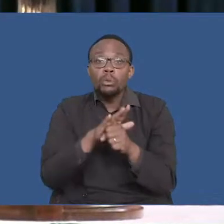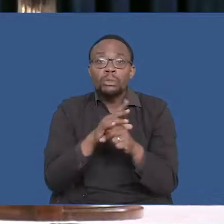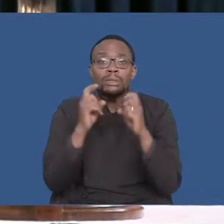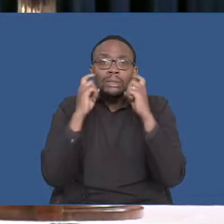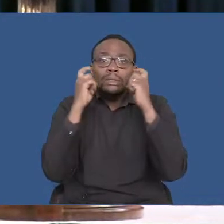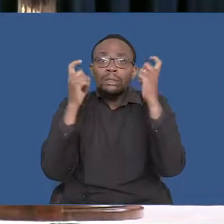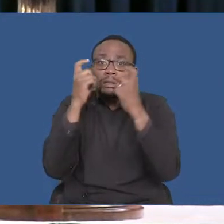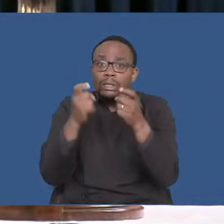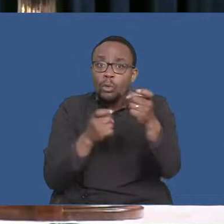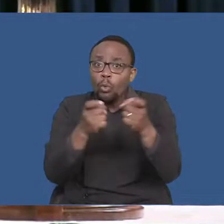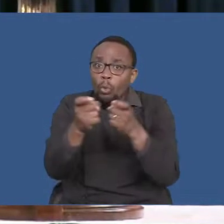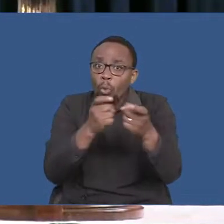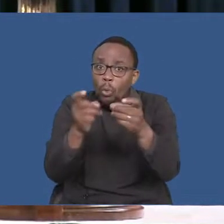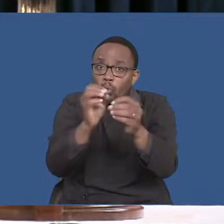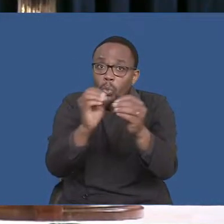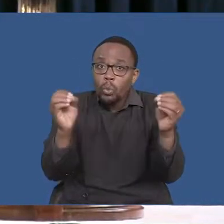dominion over you.